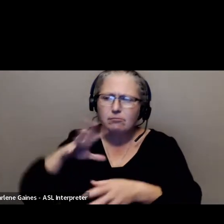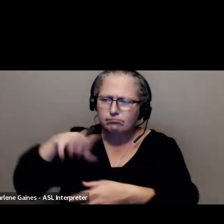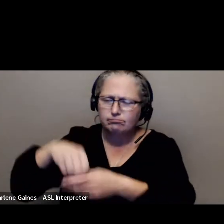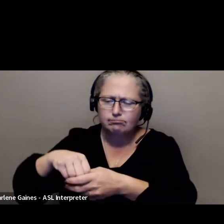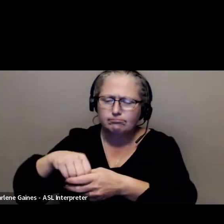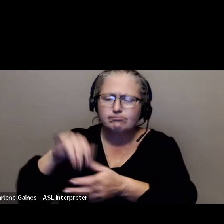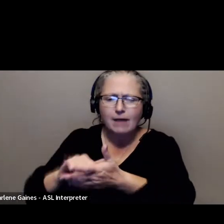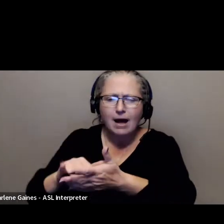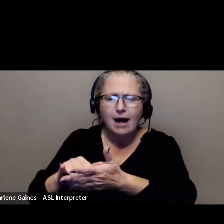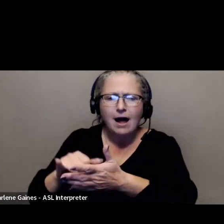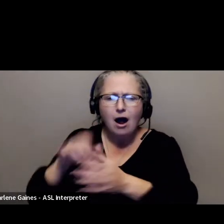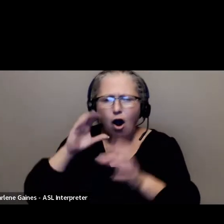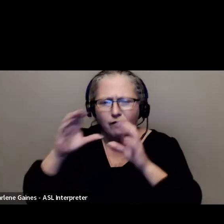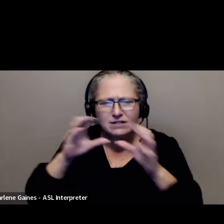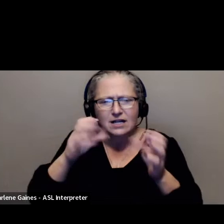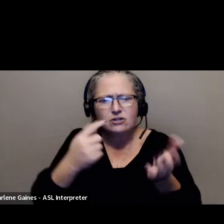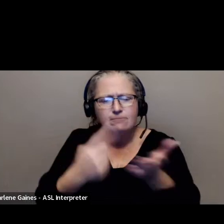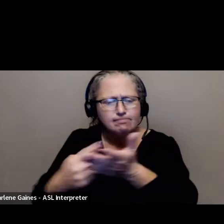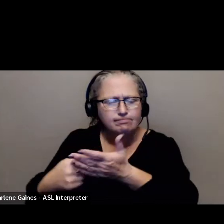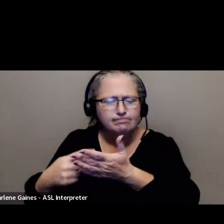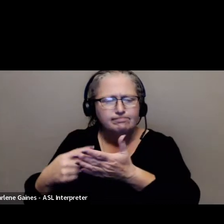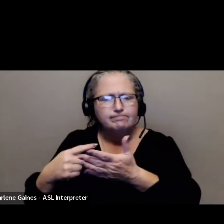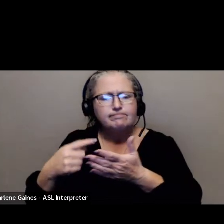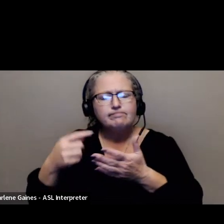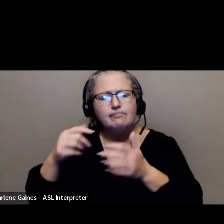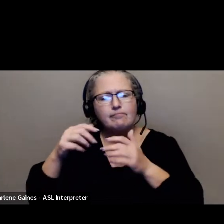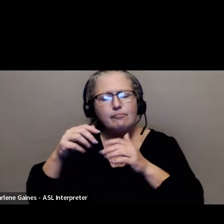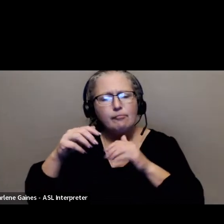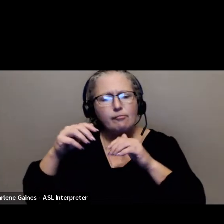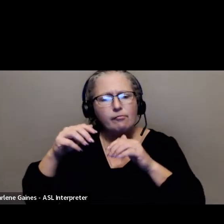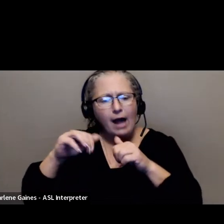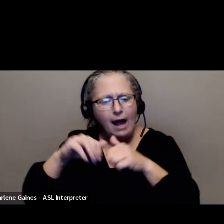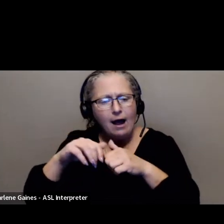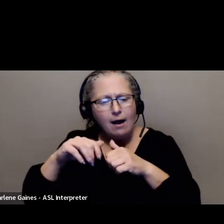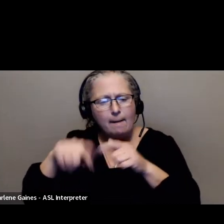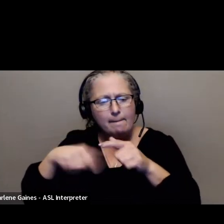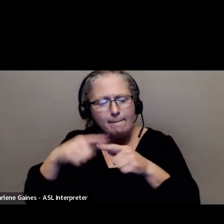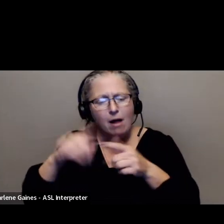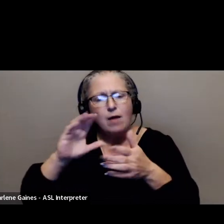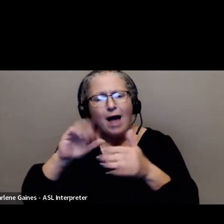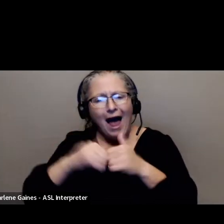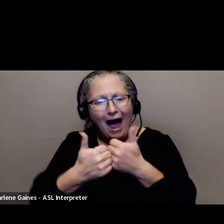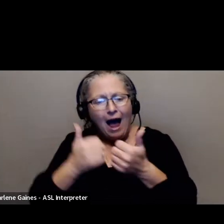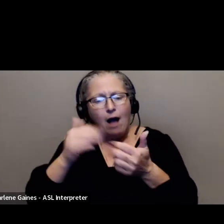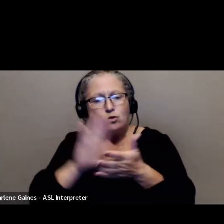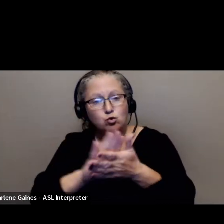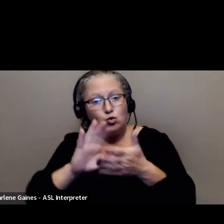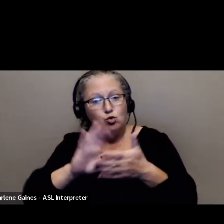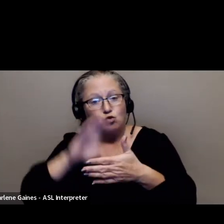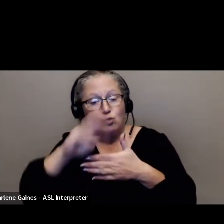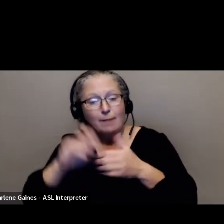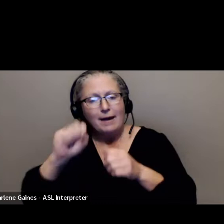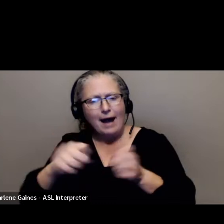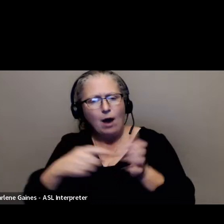that conversation in discussing how the school curriculum could actually be representative